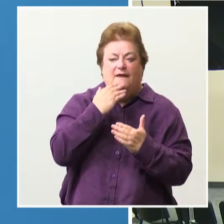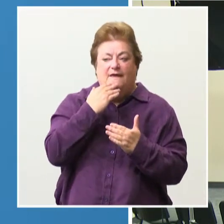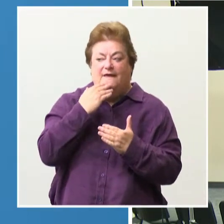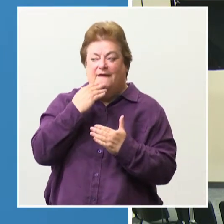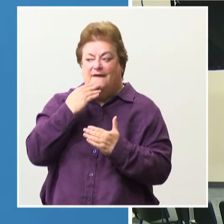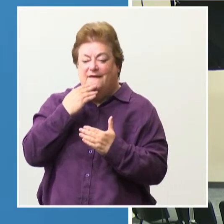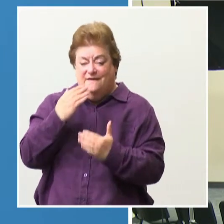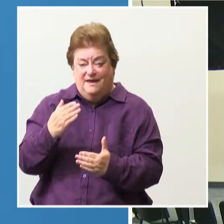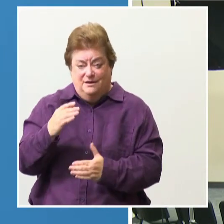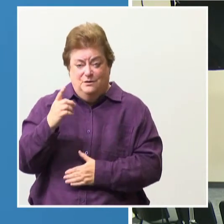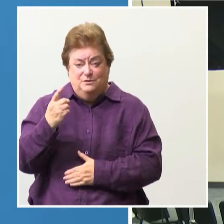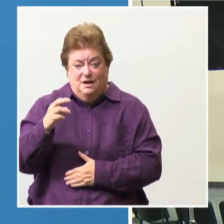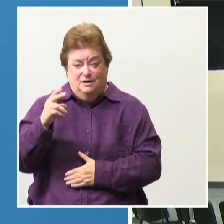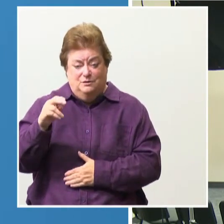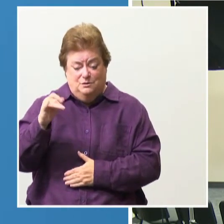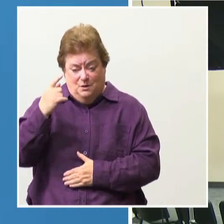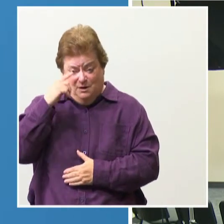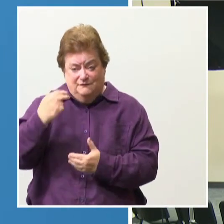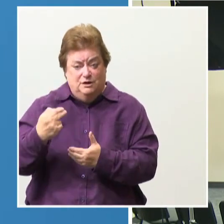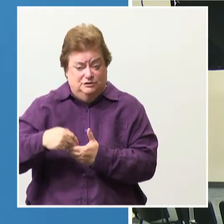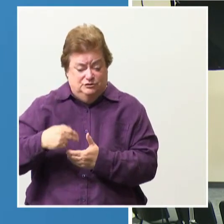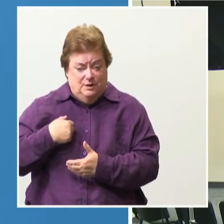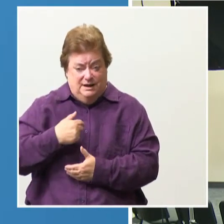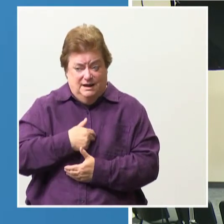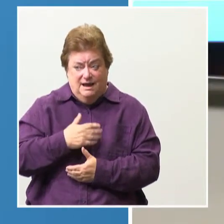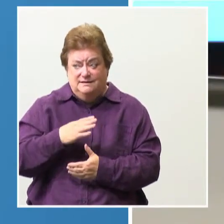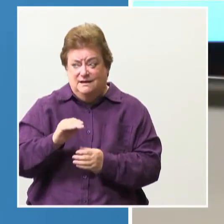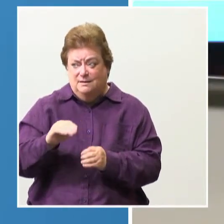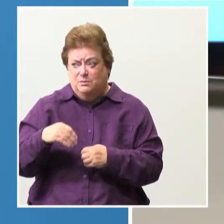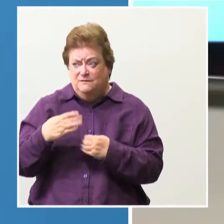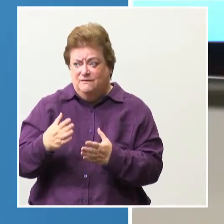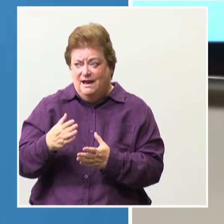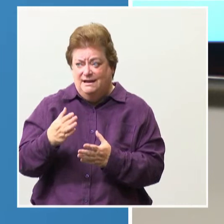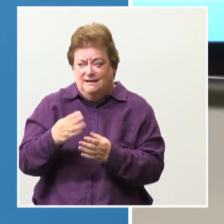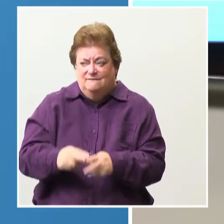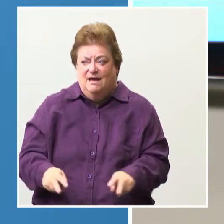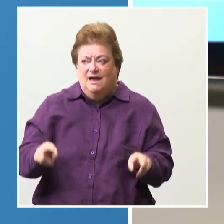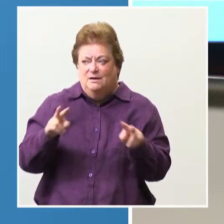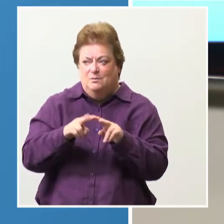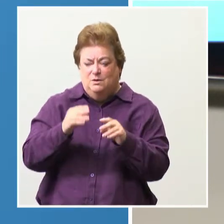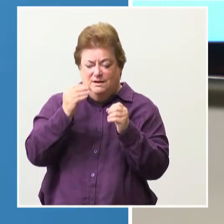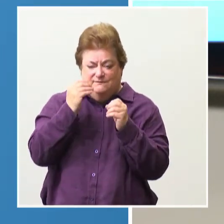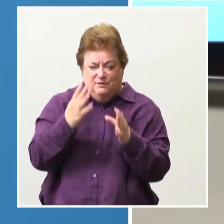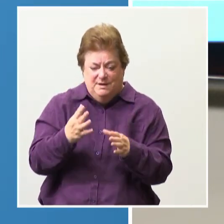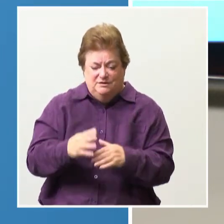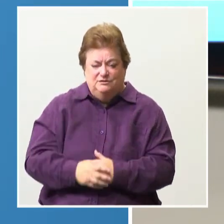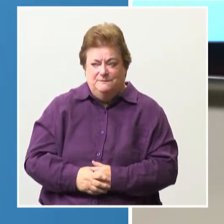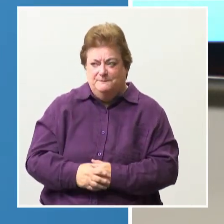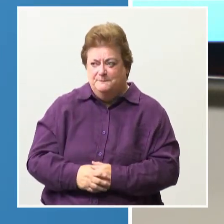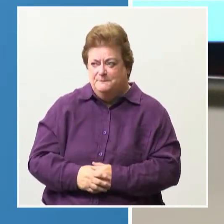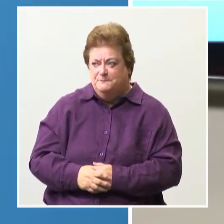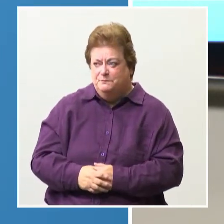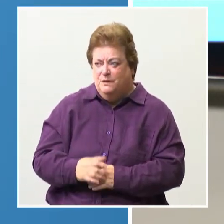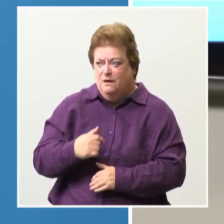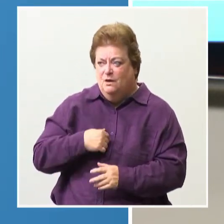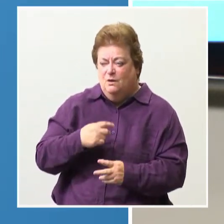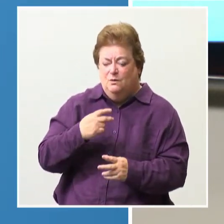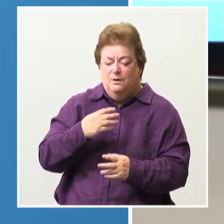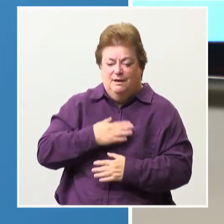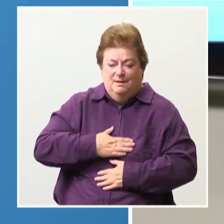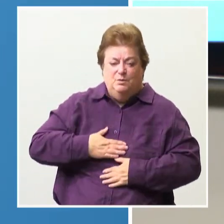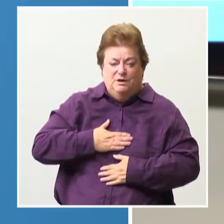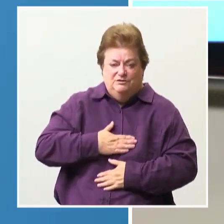Nora, for joining us today and providing valuable information. We so appreciate